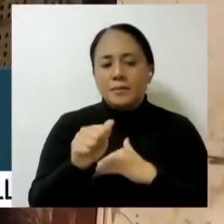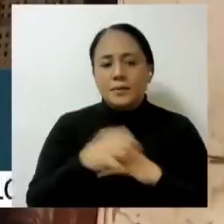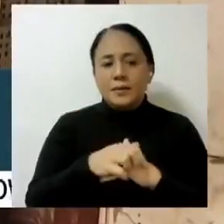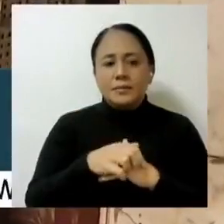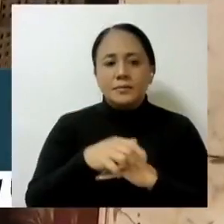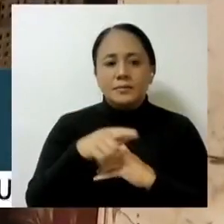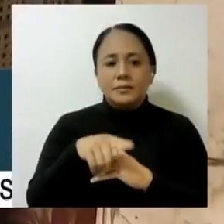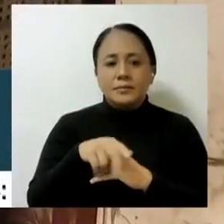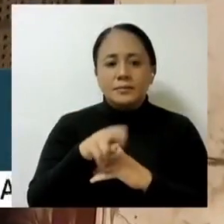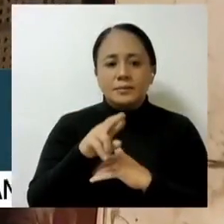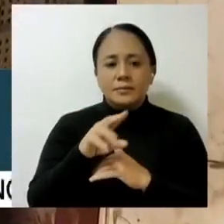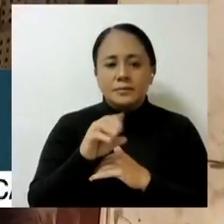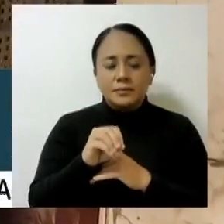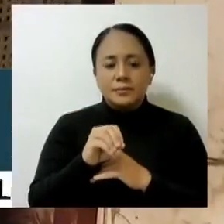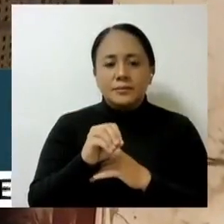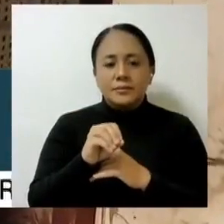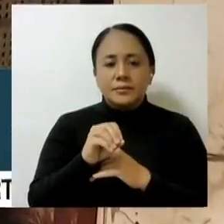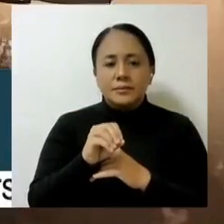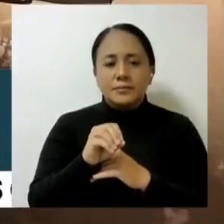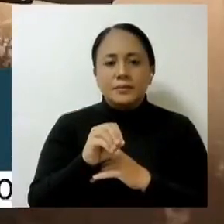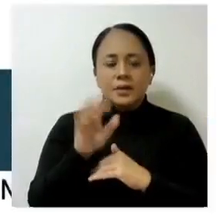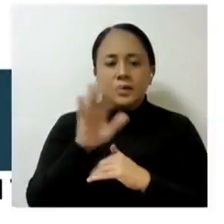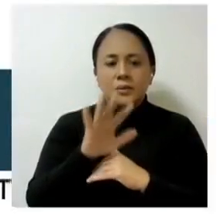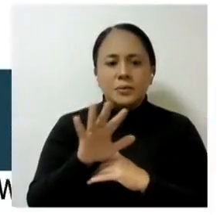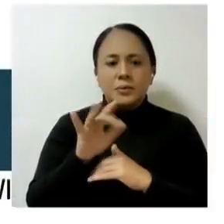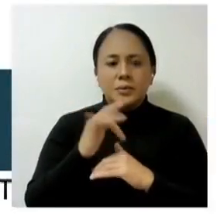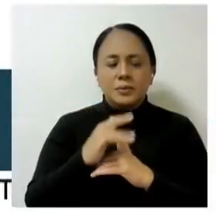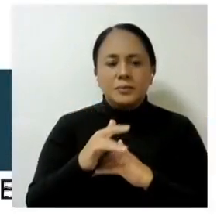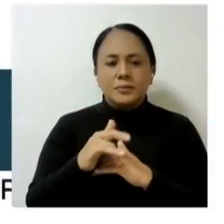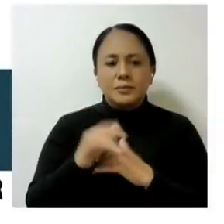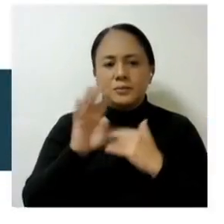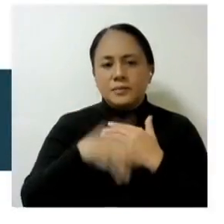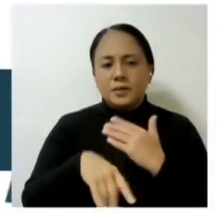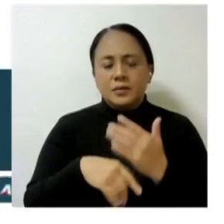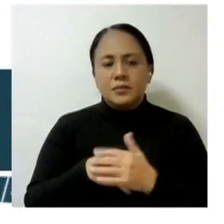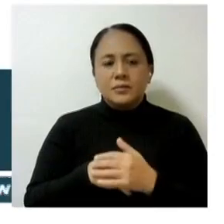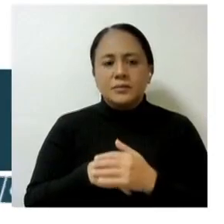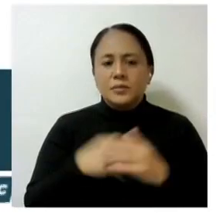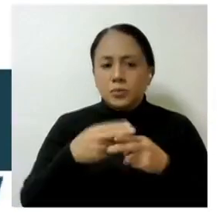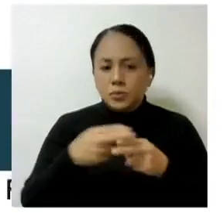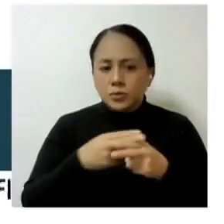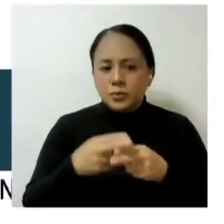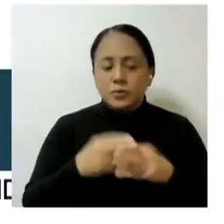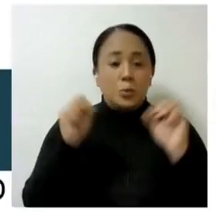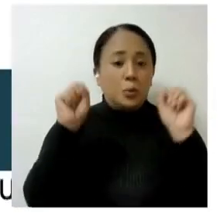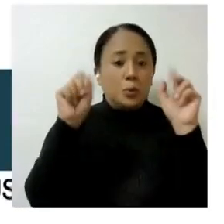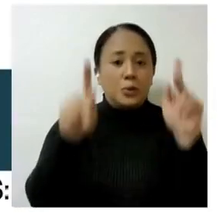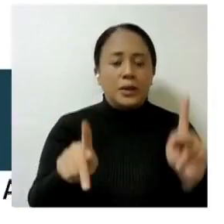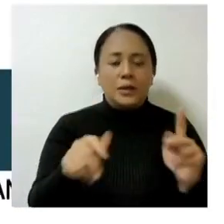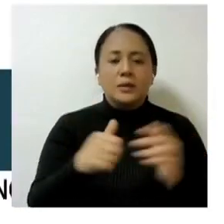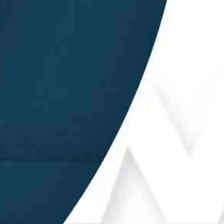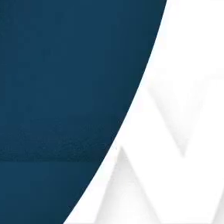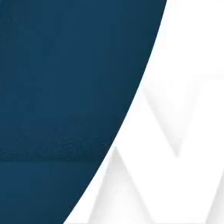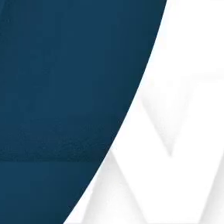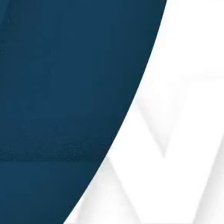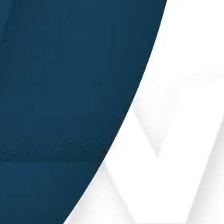possible time. All right. Bianca Dava there reporting to us from Abra. Thanks, Bianca.